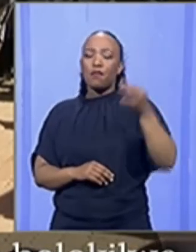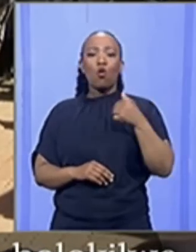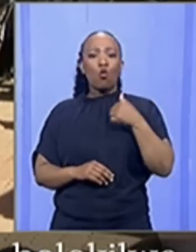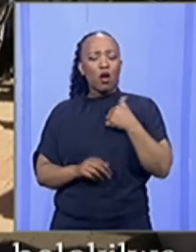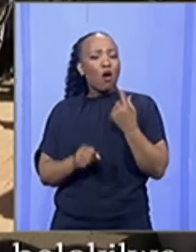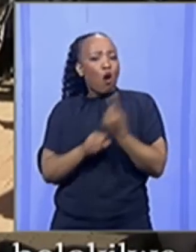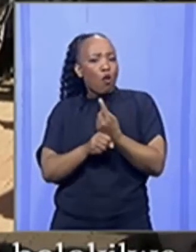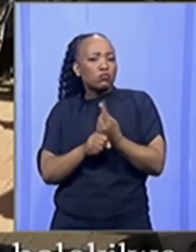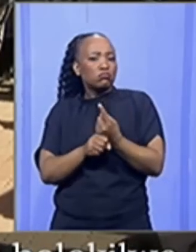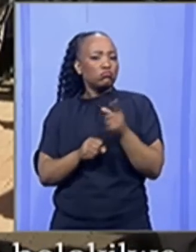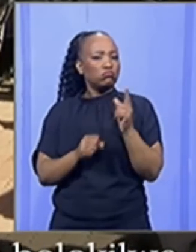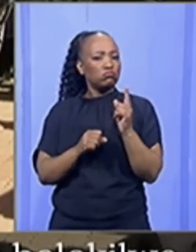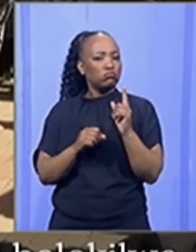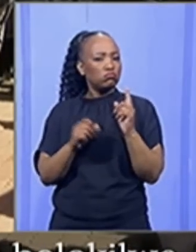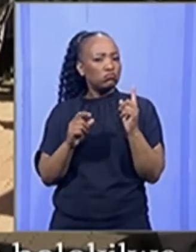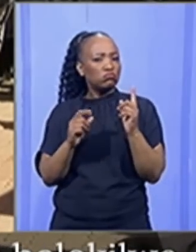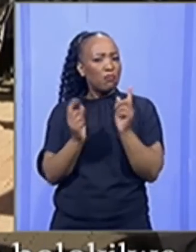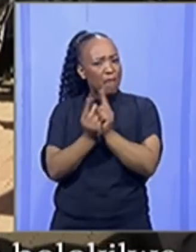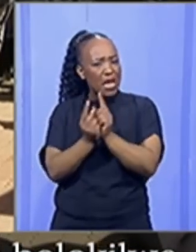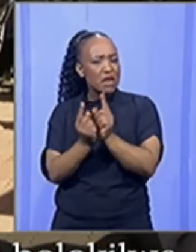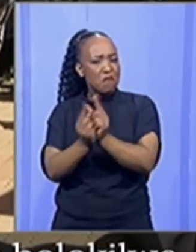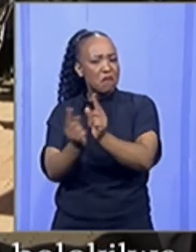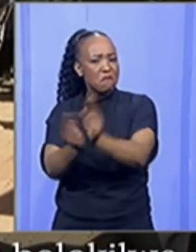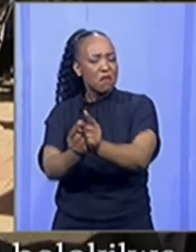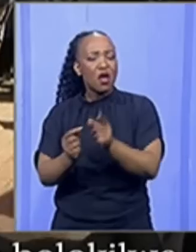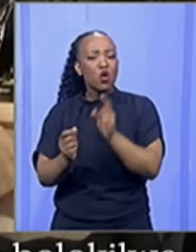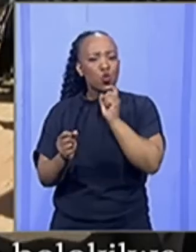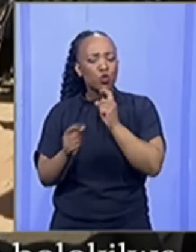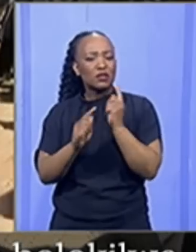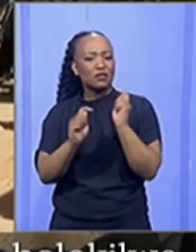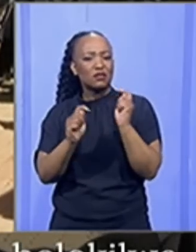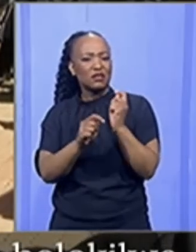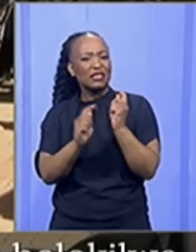transport. And Dusne was my friend. She used to